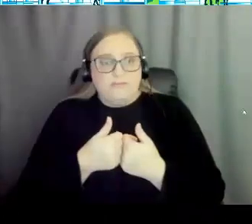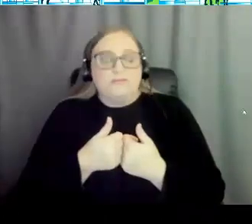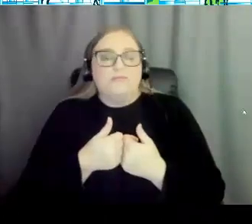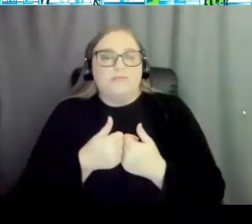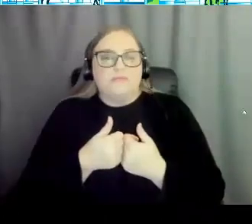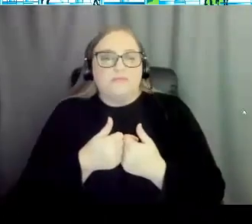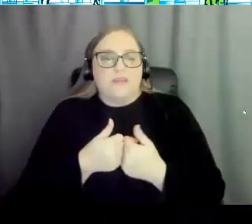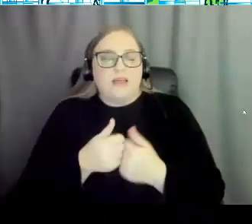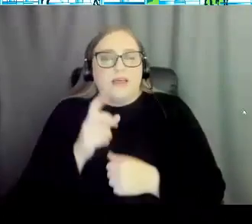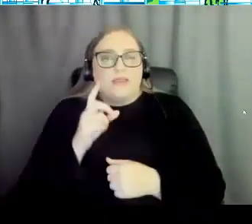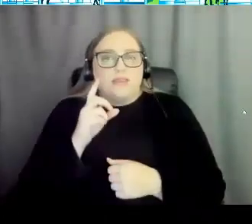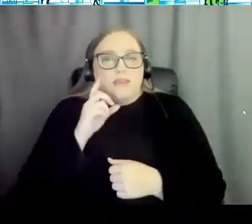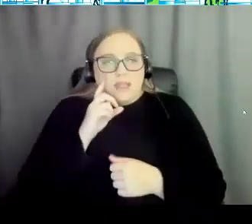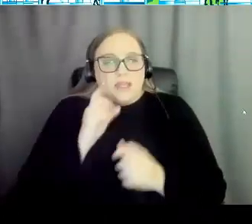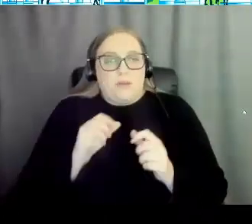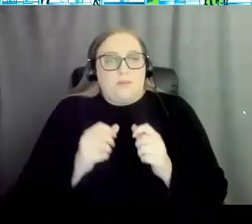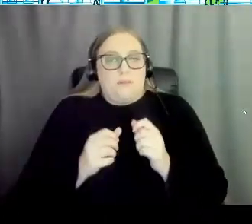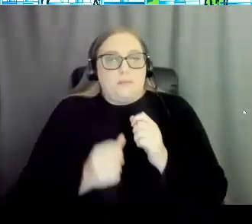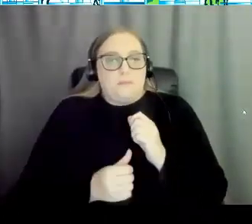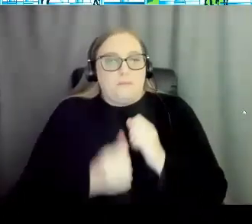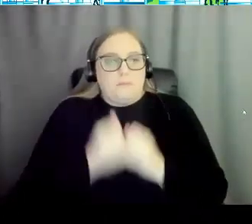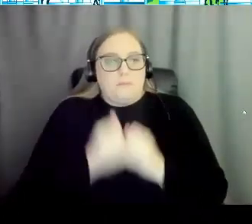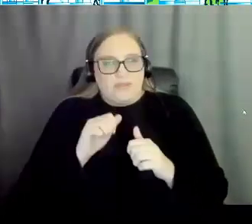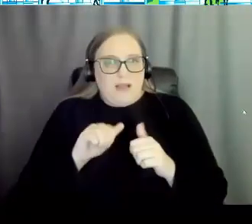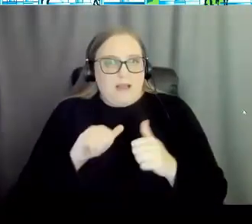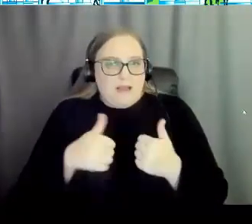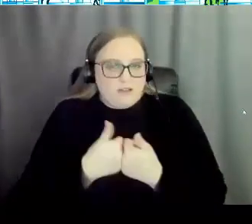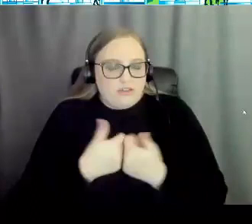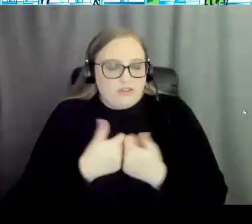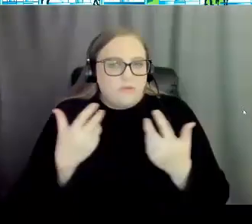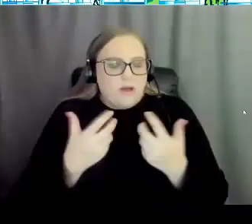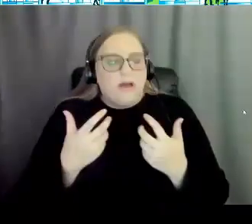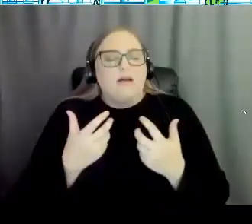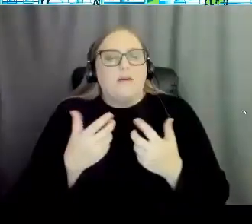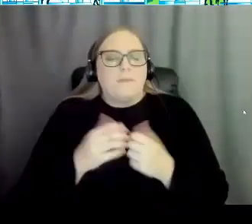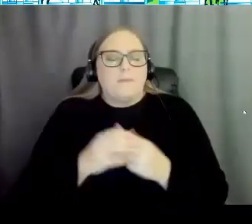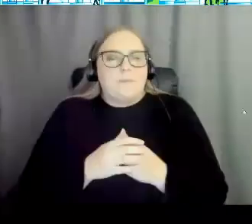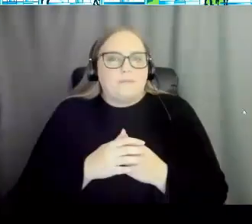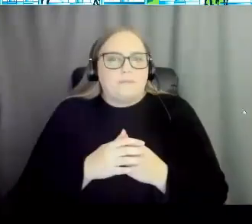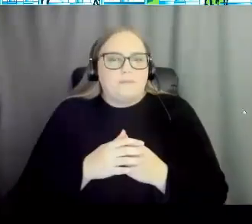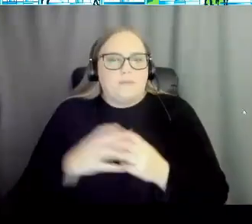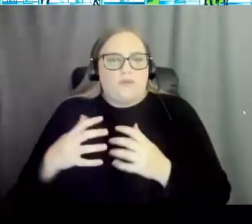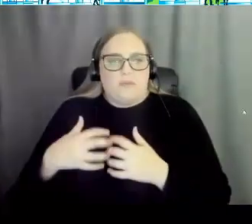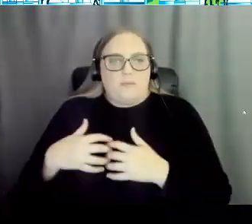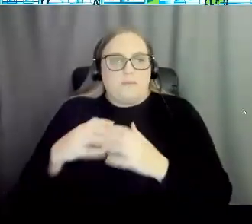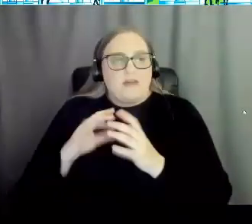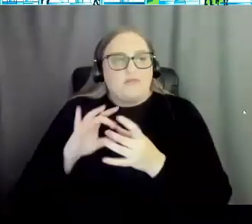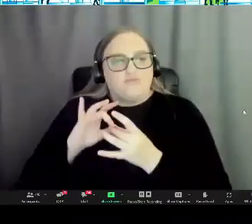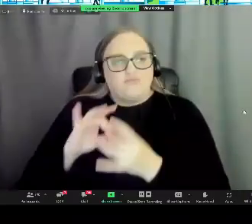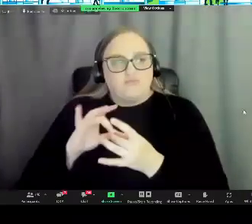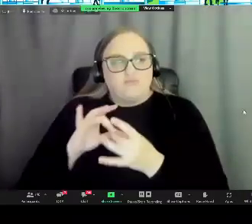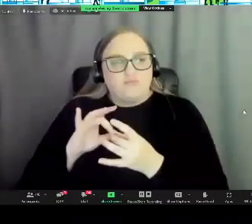I think the most challenging aspect will be to build relationships with